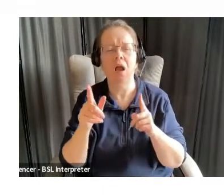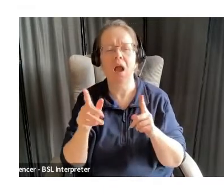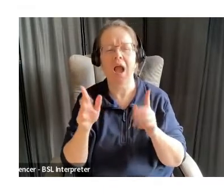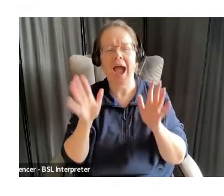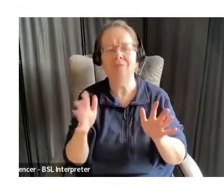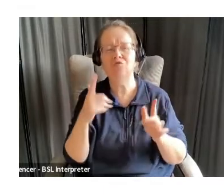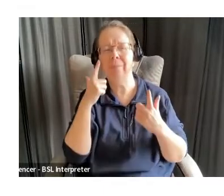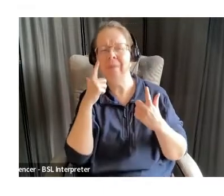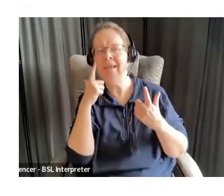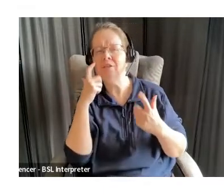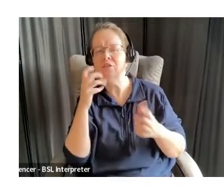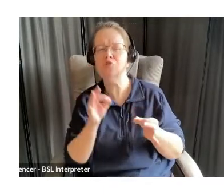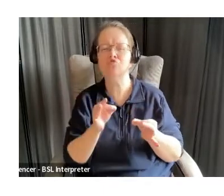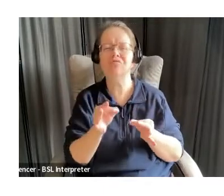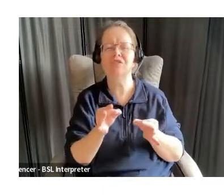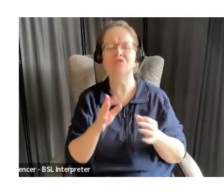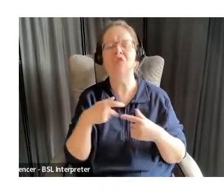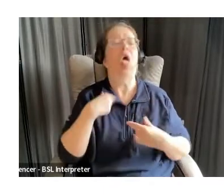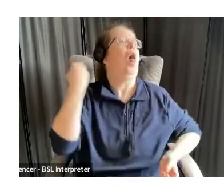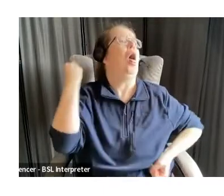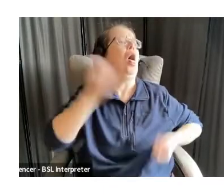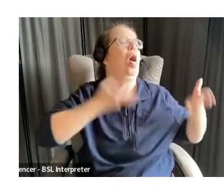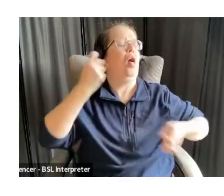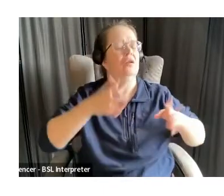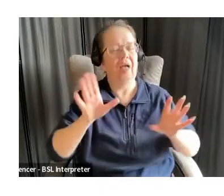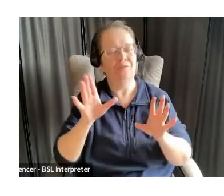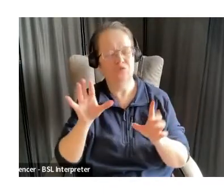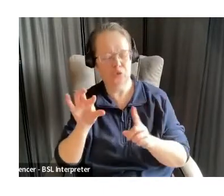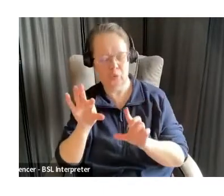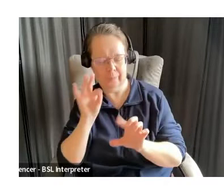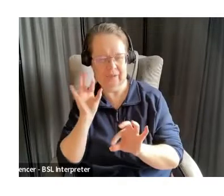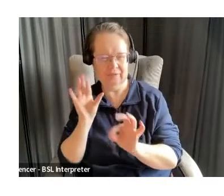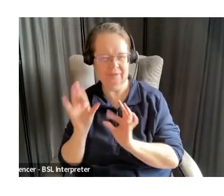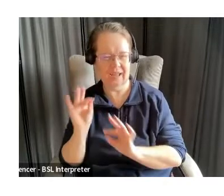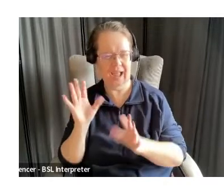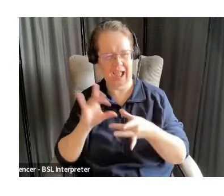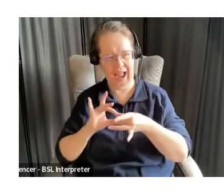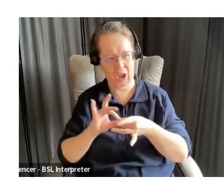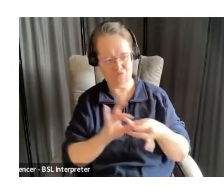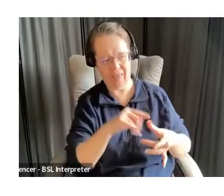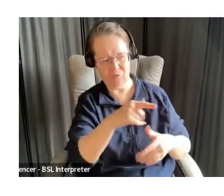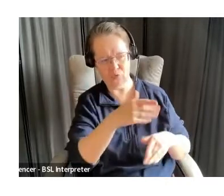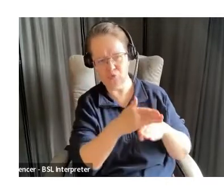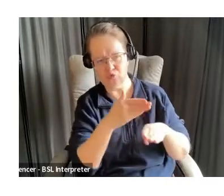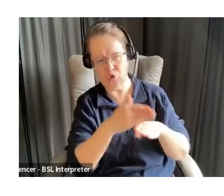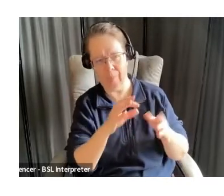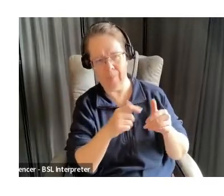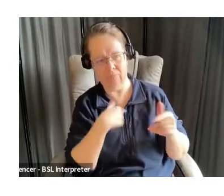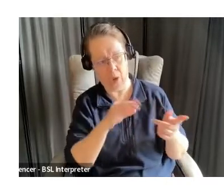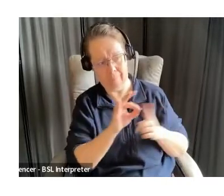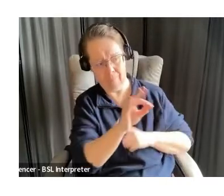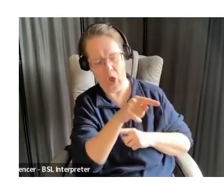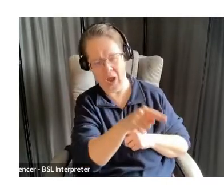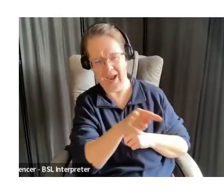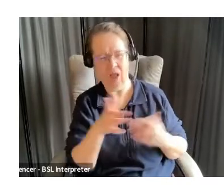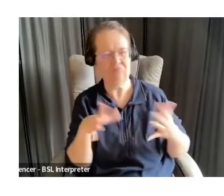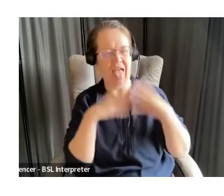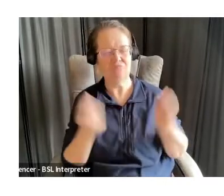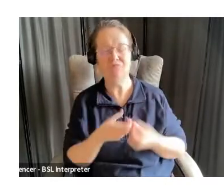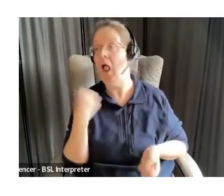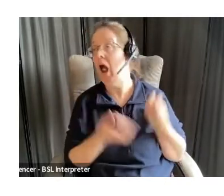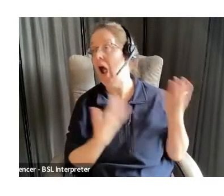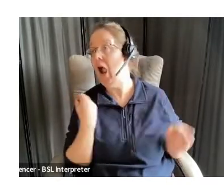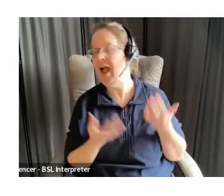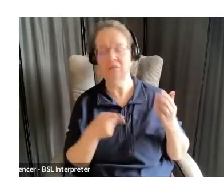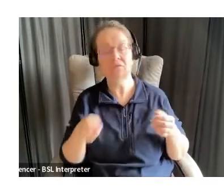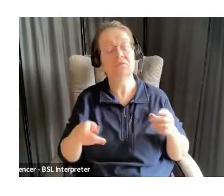strategic about it and selective, because it has to be relevant to the job that you're applying for. So does it